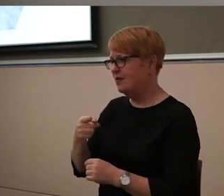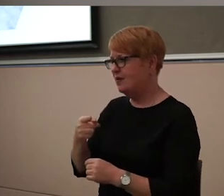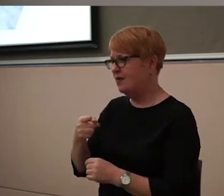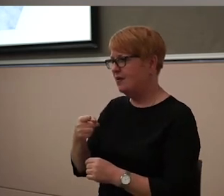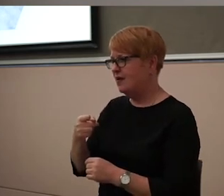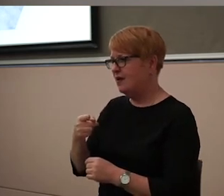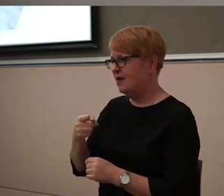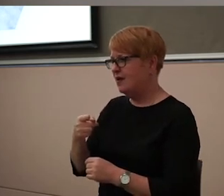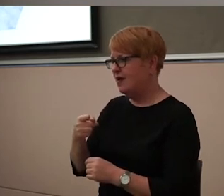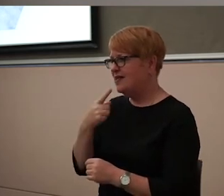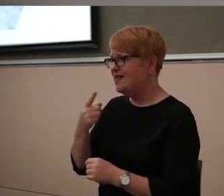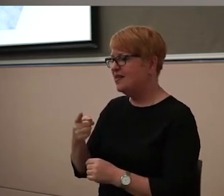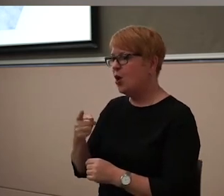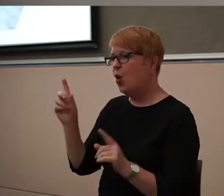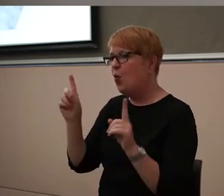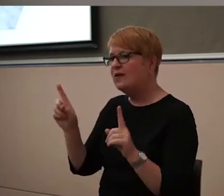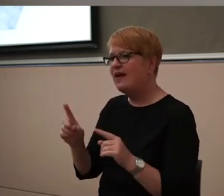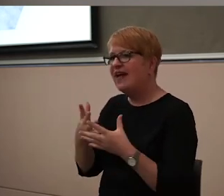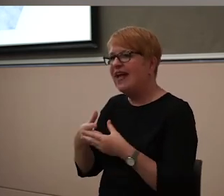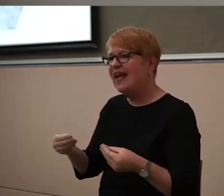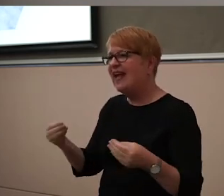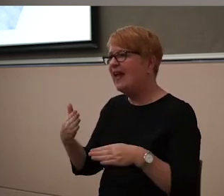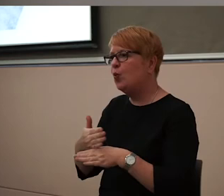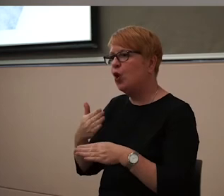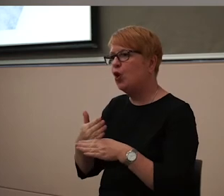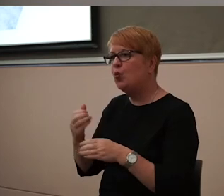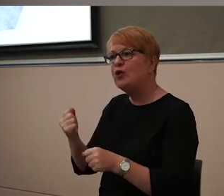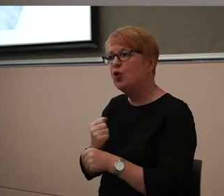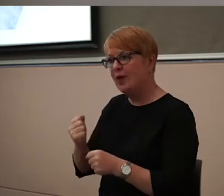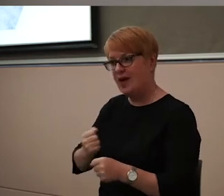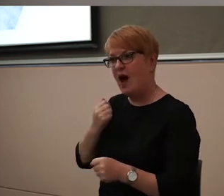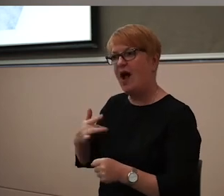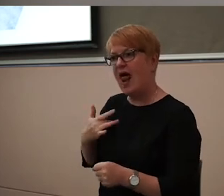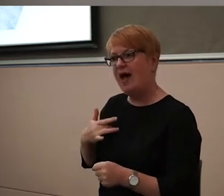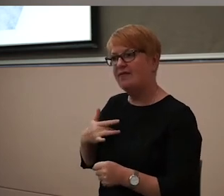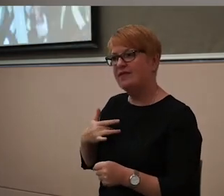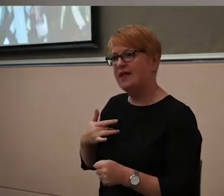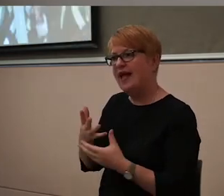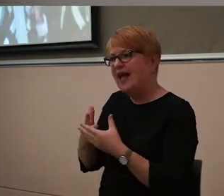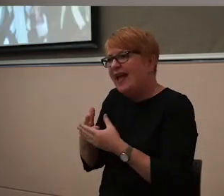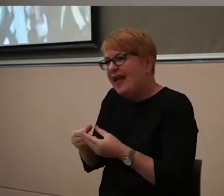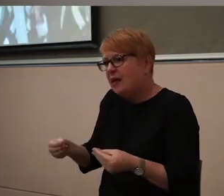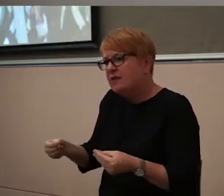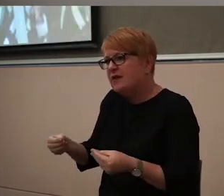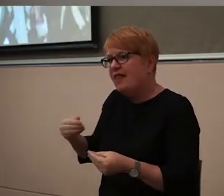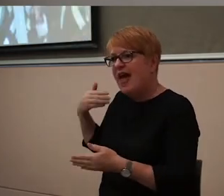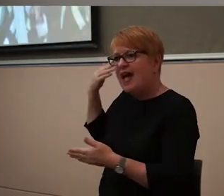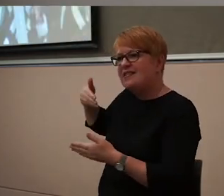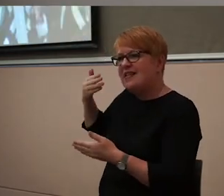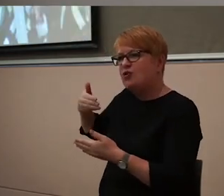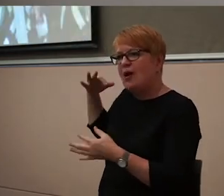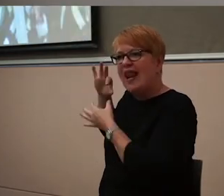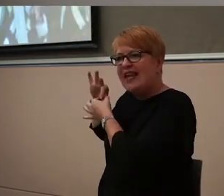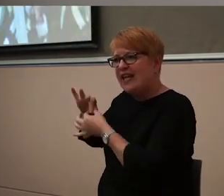me. Oh, yes. And sharing space, so we do this over like 4 weeks and